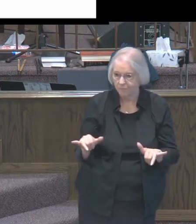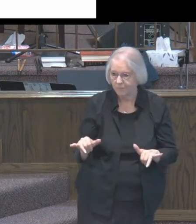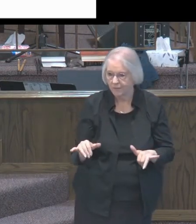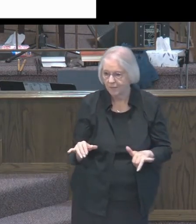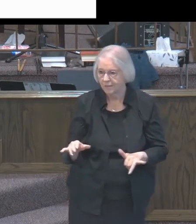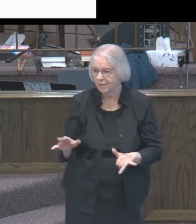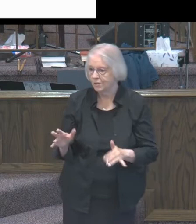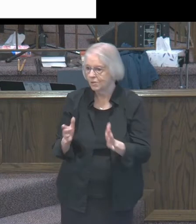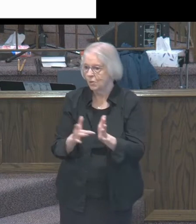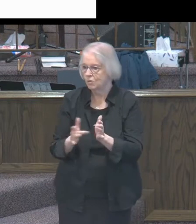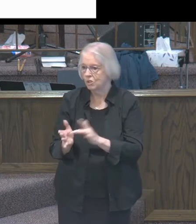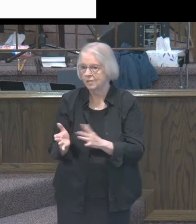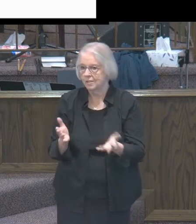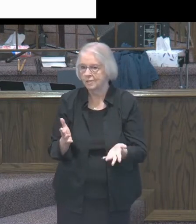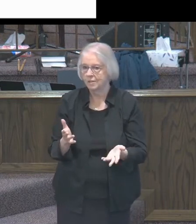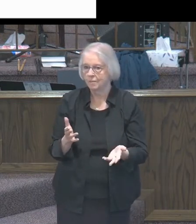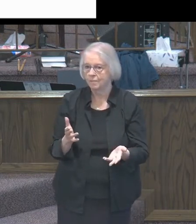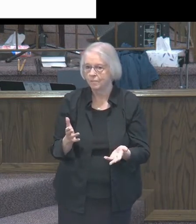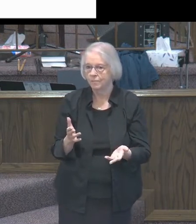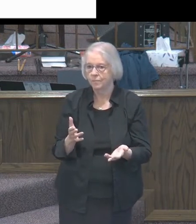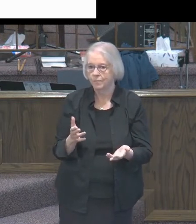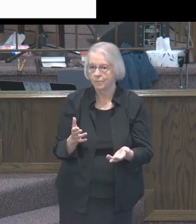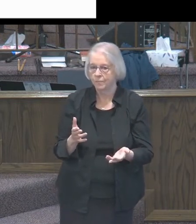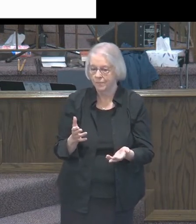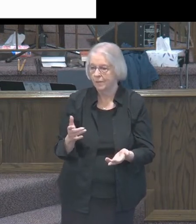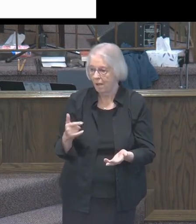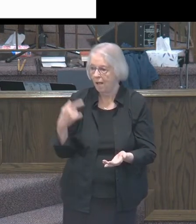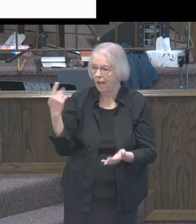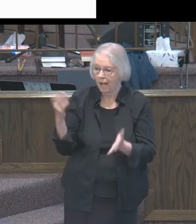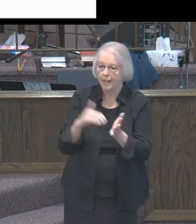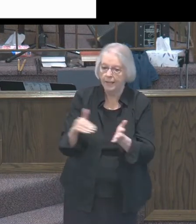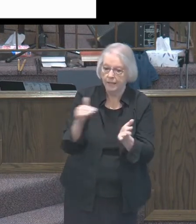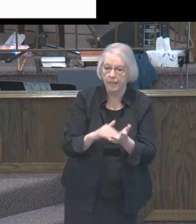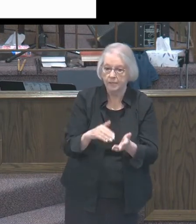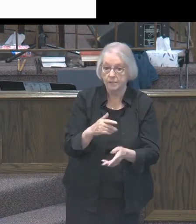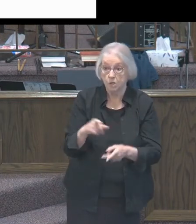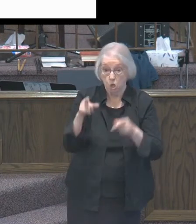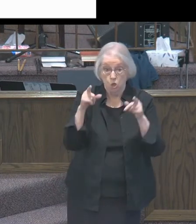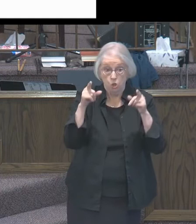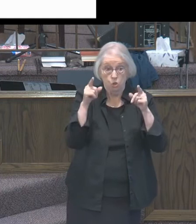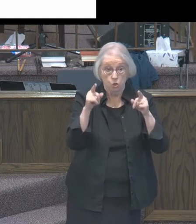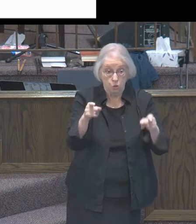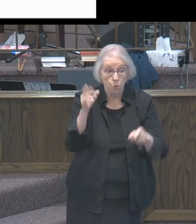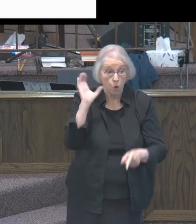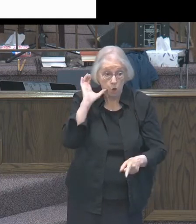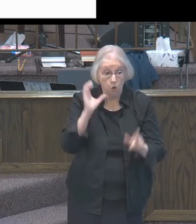we're going to hear these words over and over. "You have heard that it was said, but I say to you."